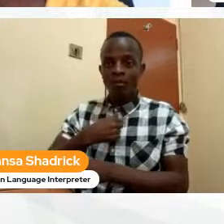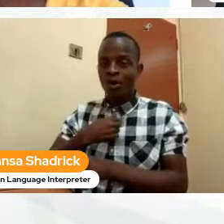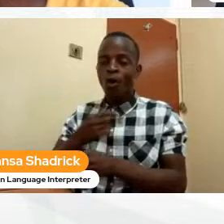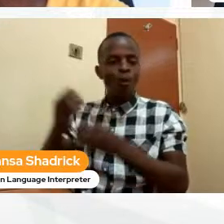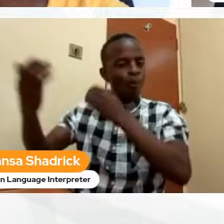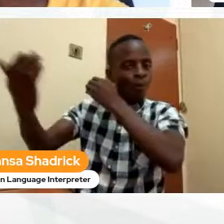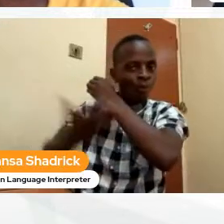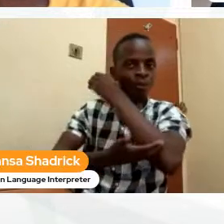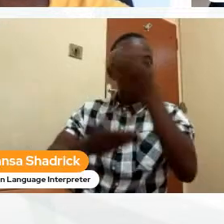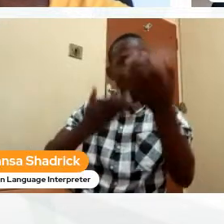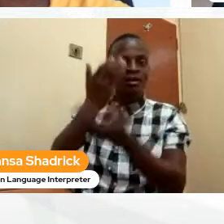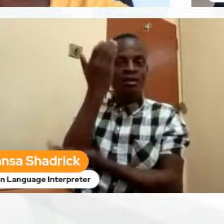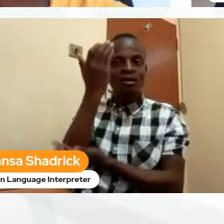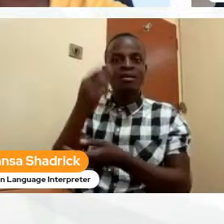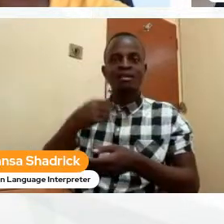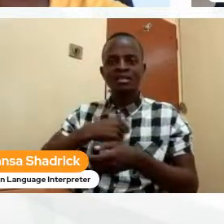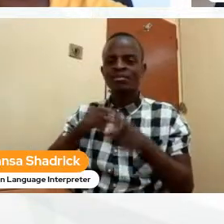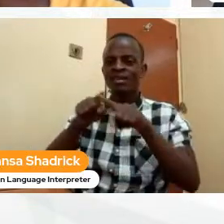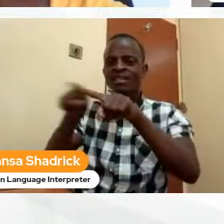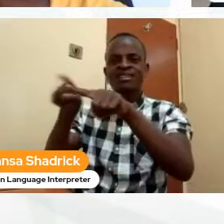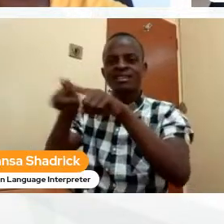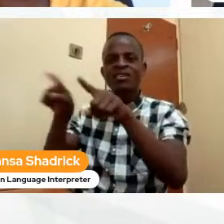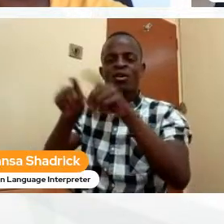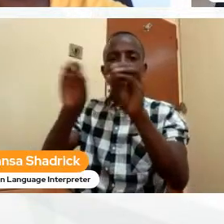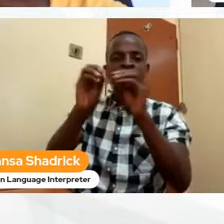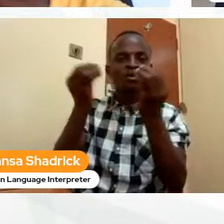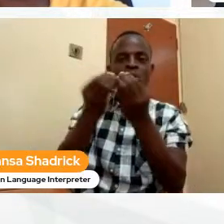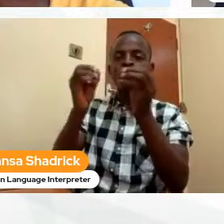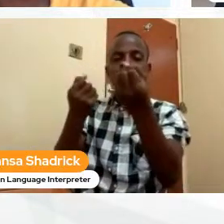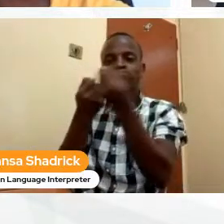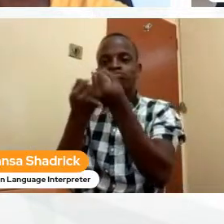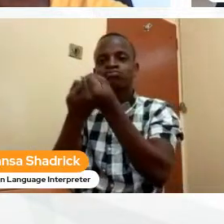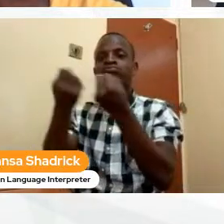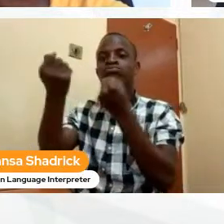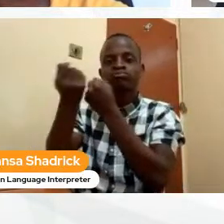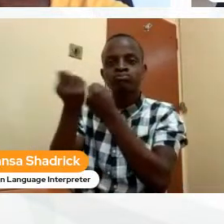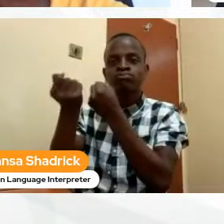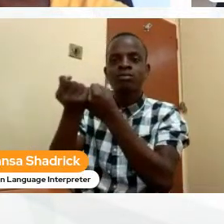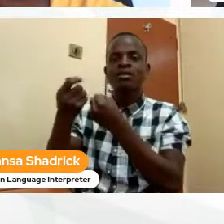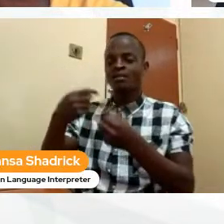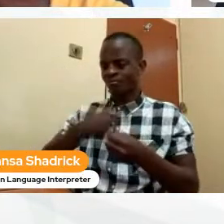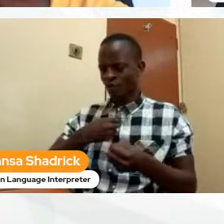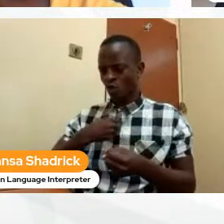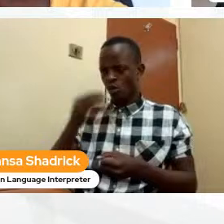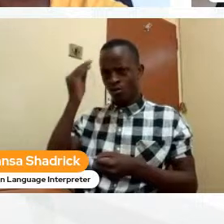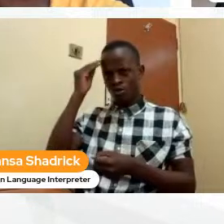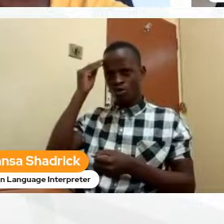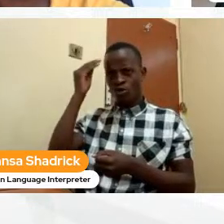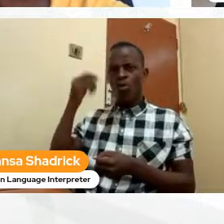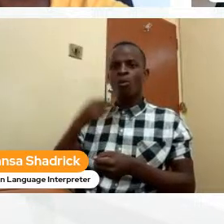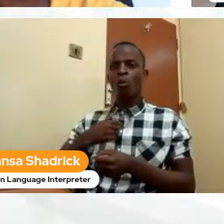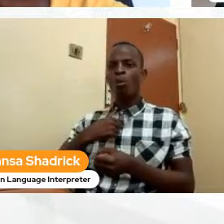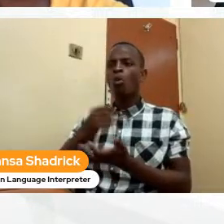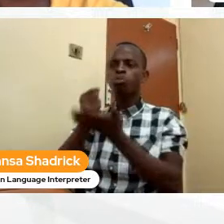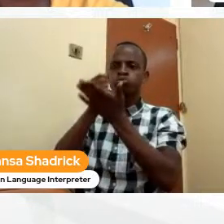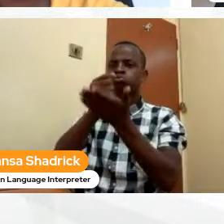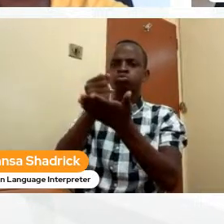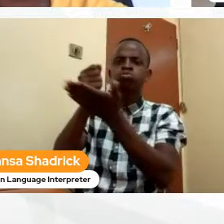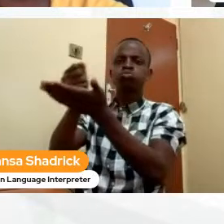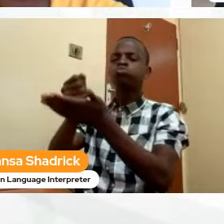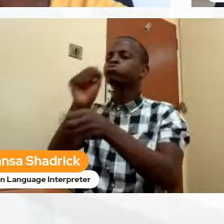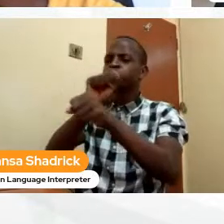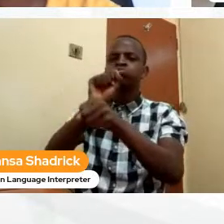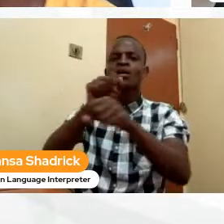and other organizations started coming in. For example, Siders. Yes, I also had an opportunity to work with Siders in